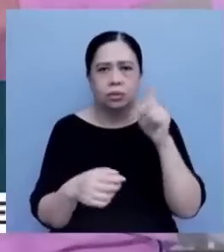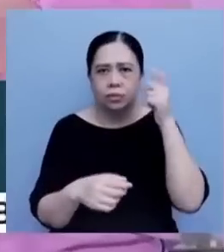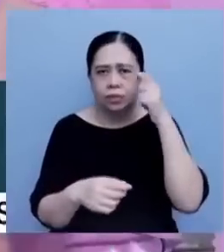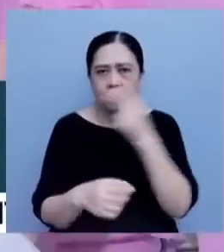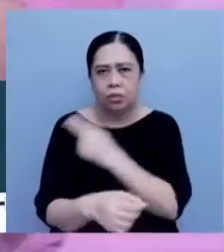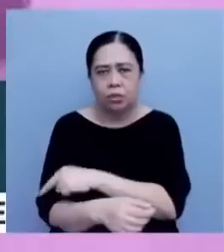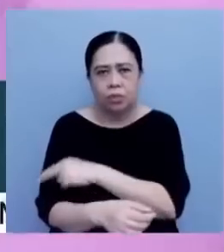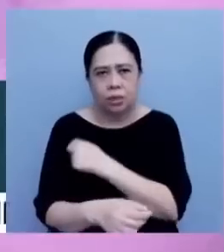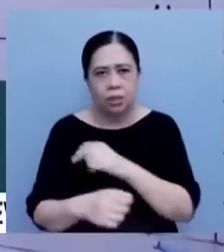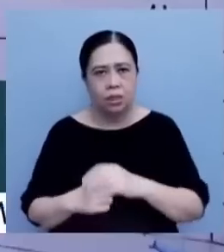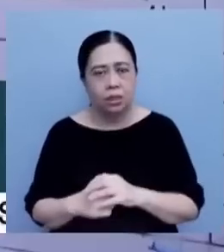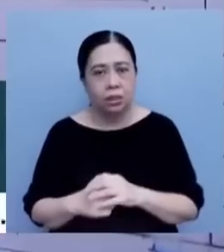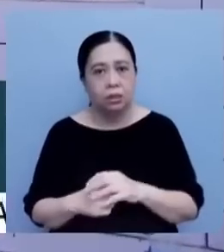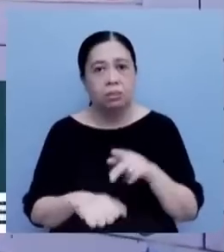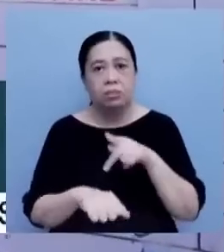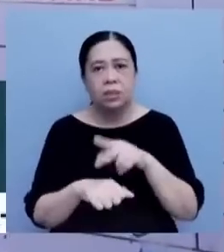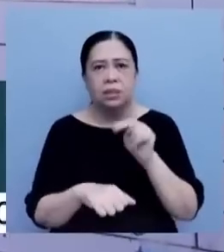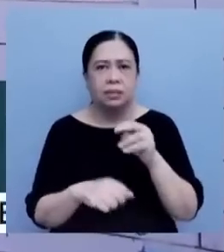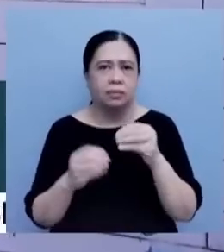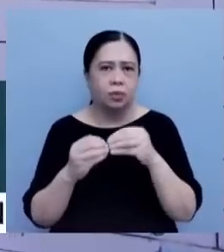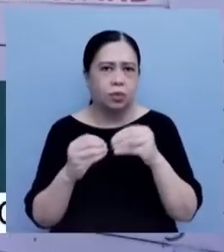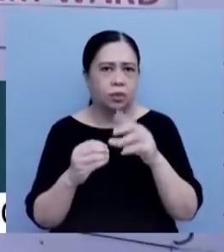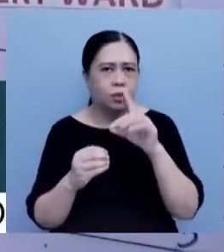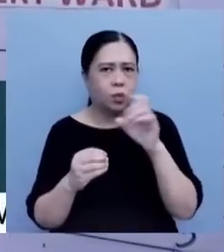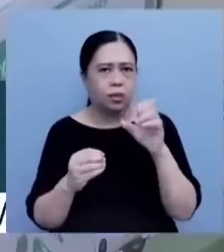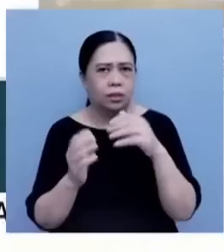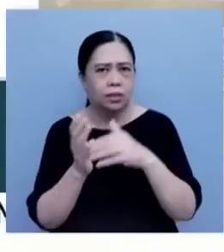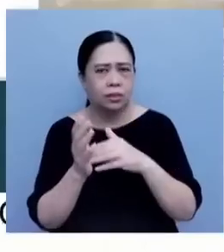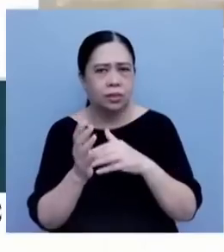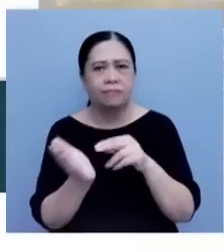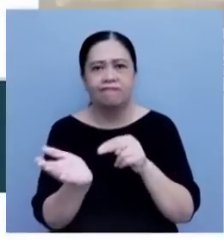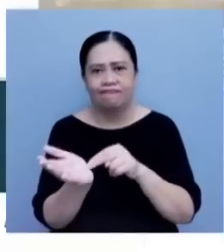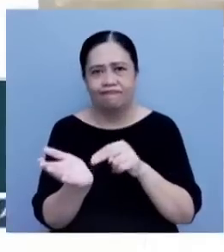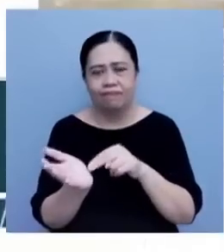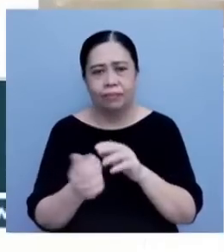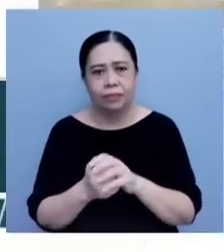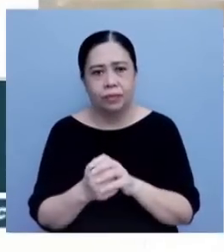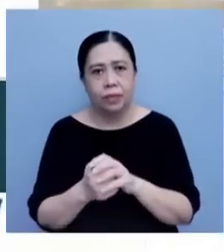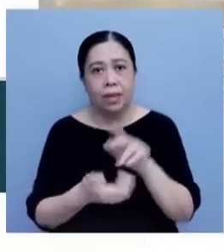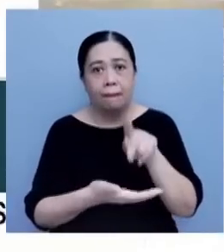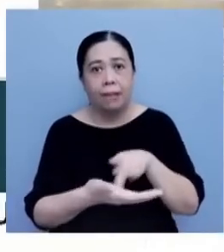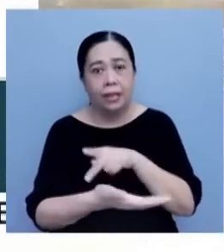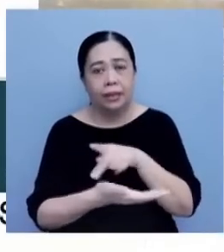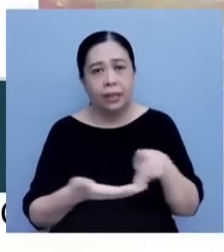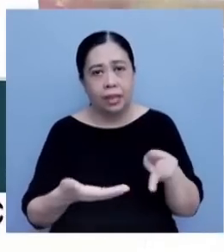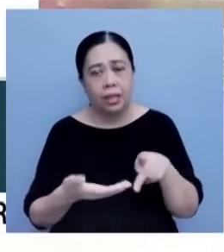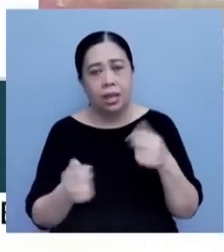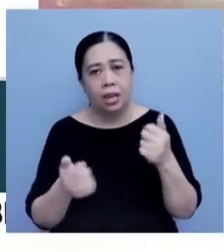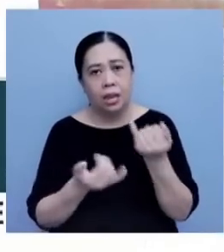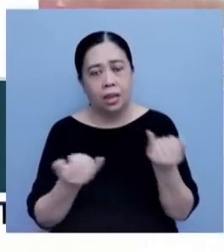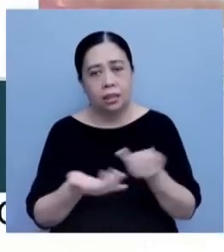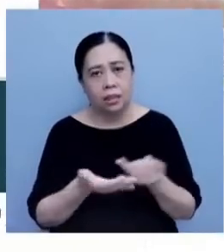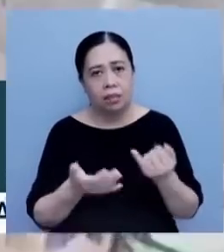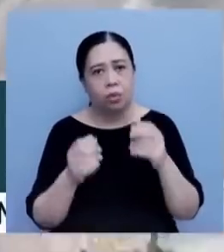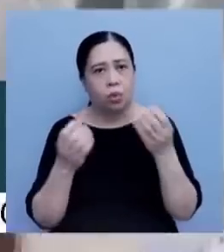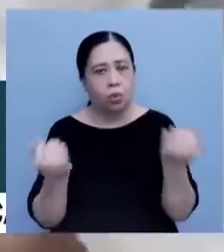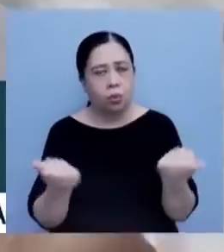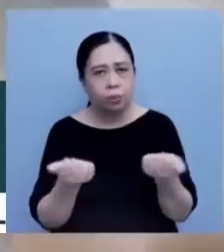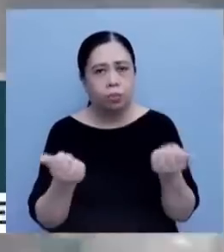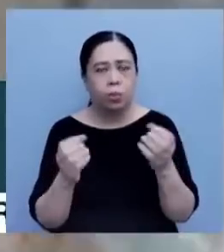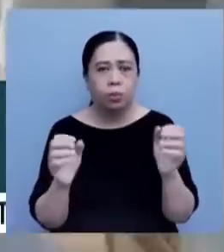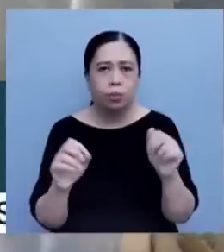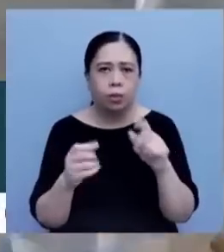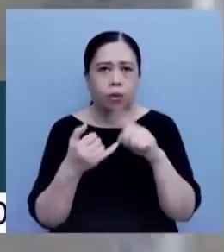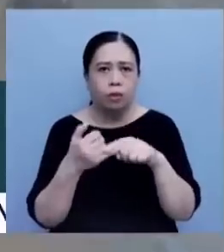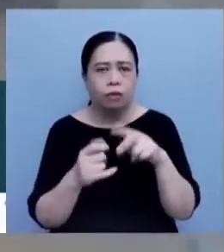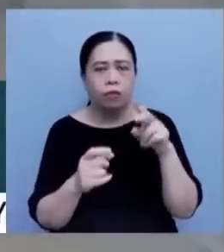adds the country needs more than 100,000 nurses. The plantilla items are open for registered and licensed nurses to